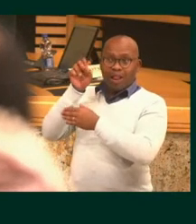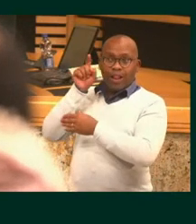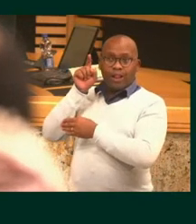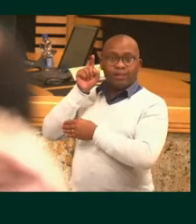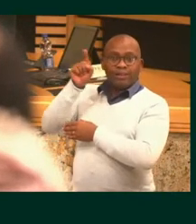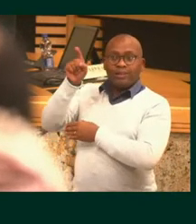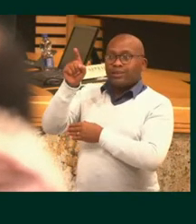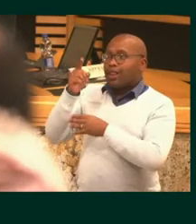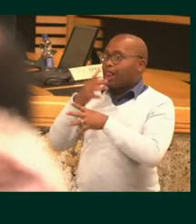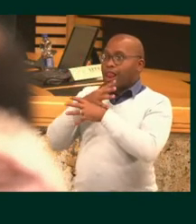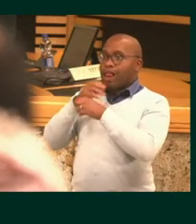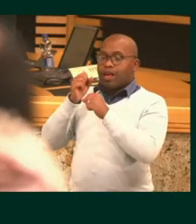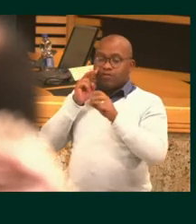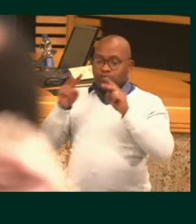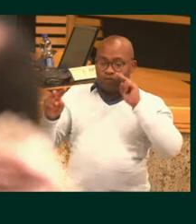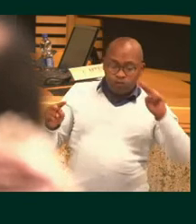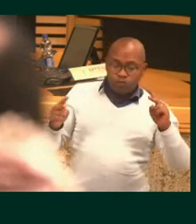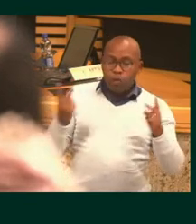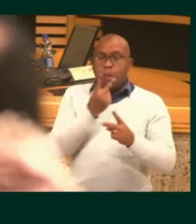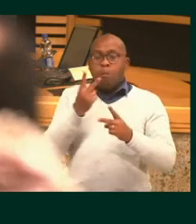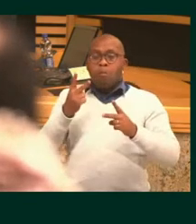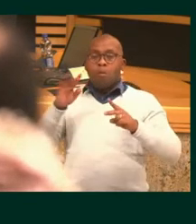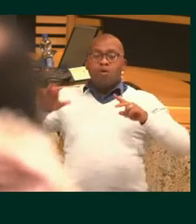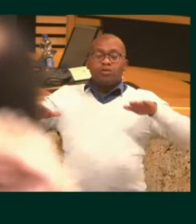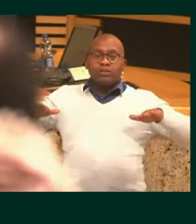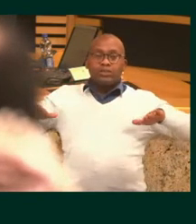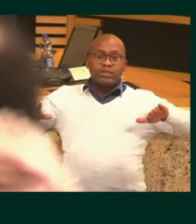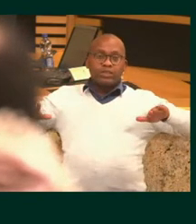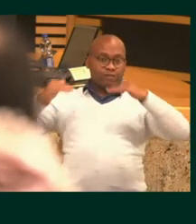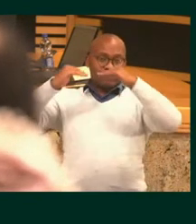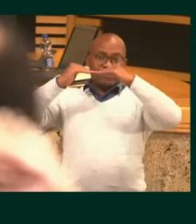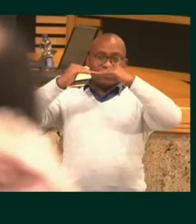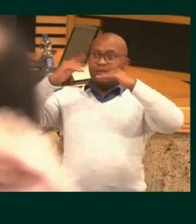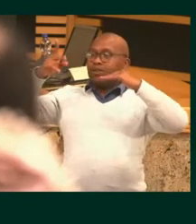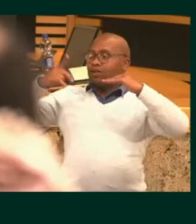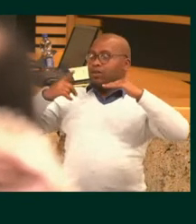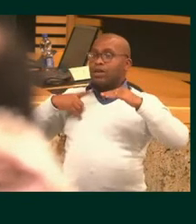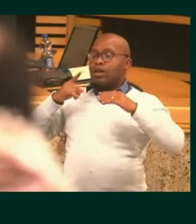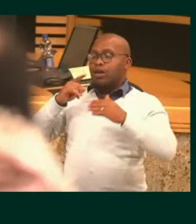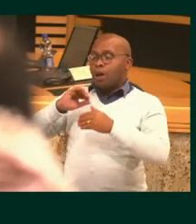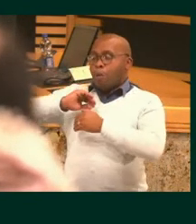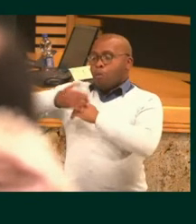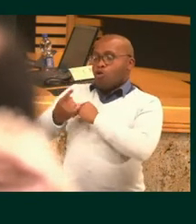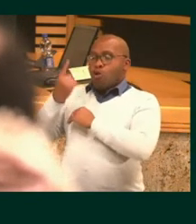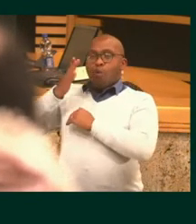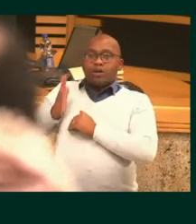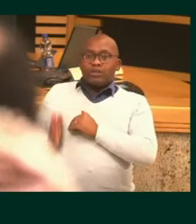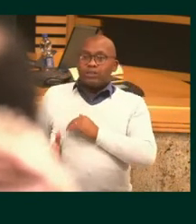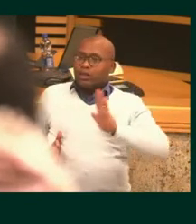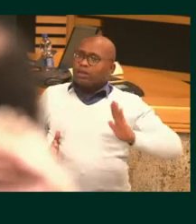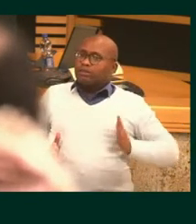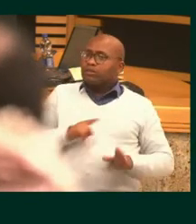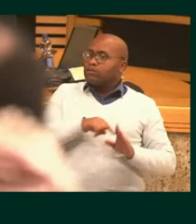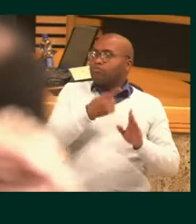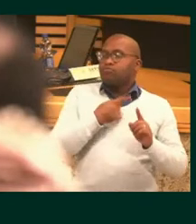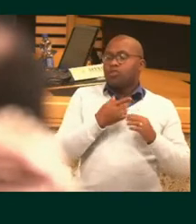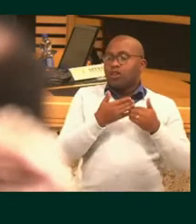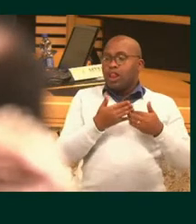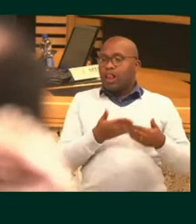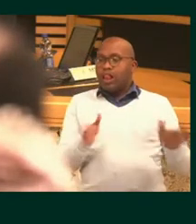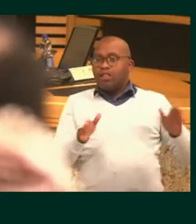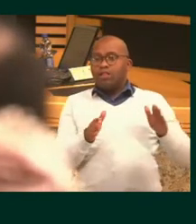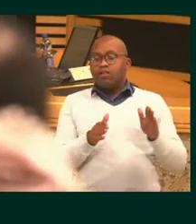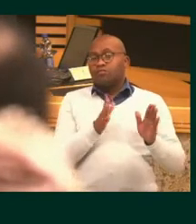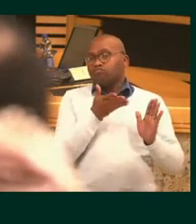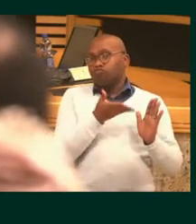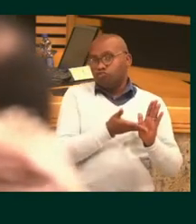resolution on Palestine question thus exposing hypocrisy and inconsistence of usate NATO